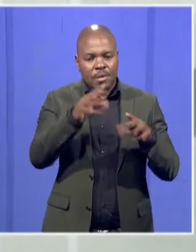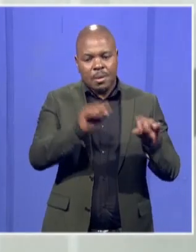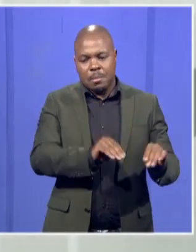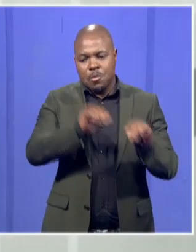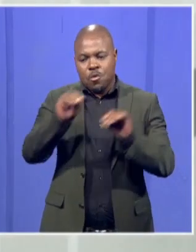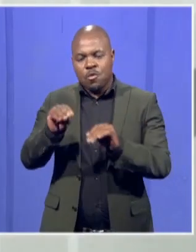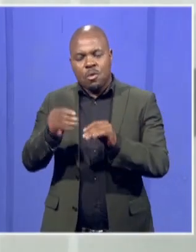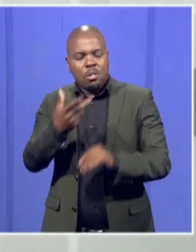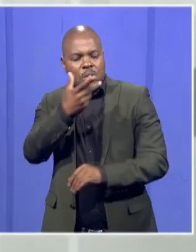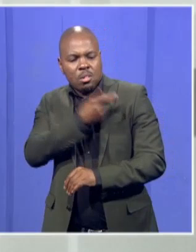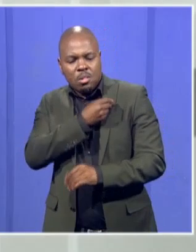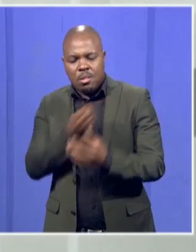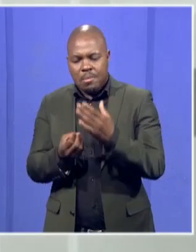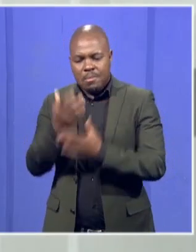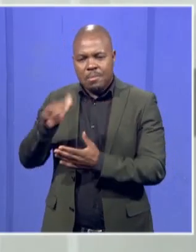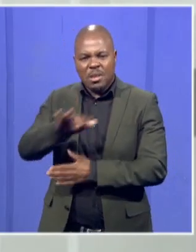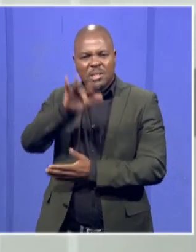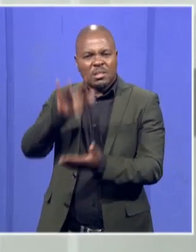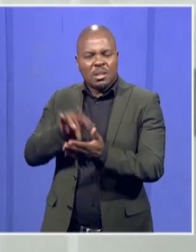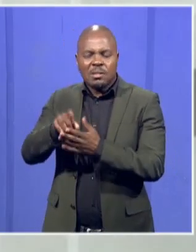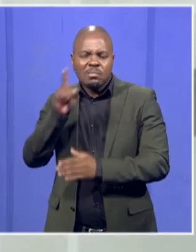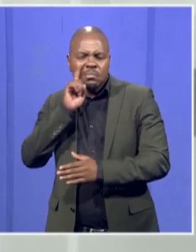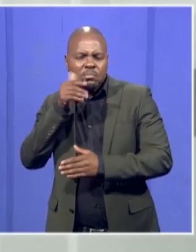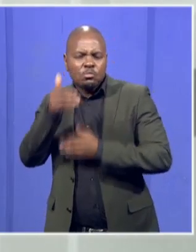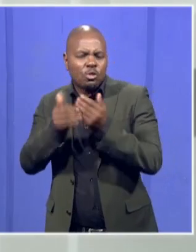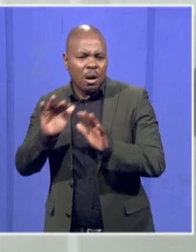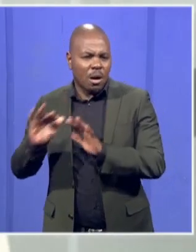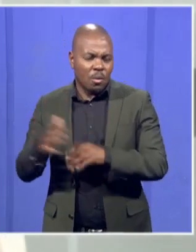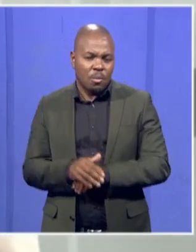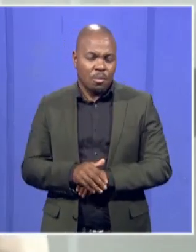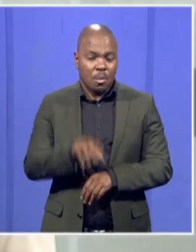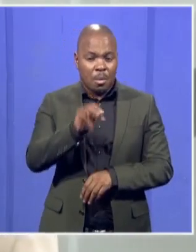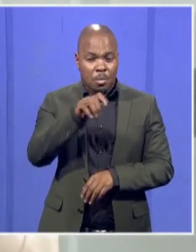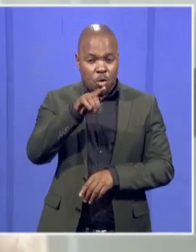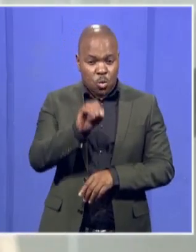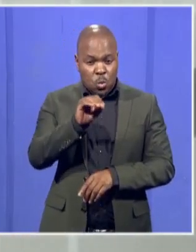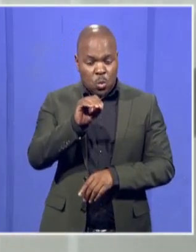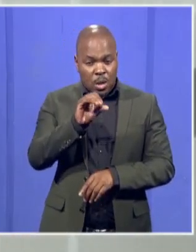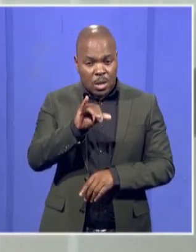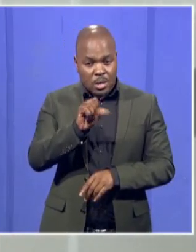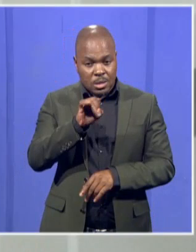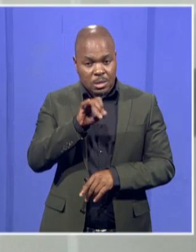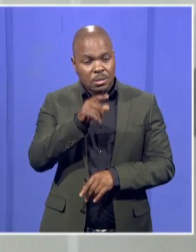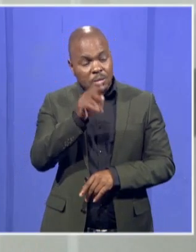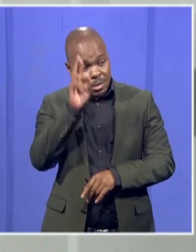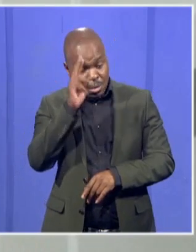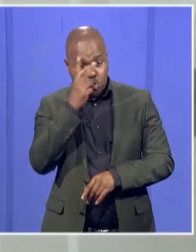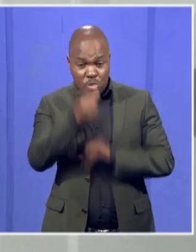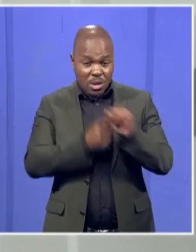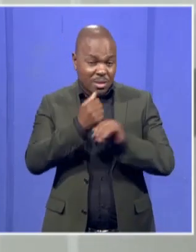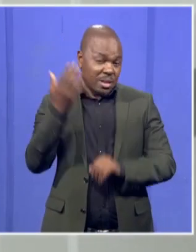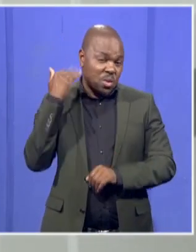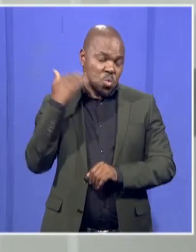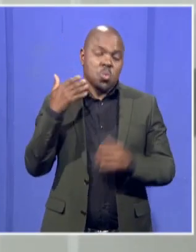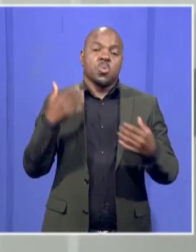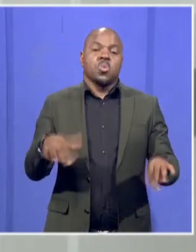vaccine manufacturing plants to check over the progress. Mkolisi, you would remember about 2 years ago, there was this